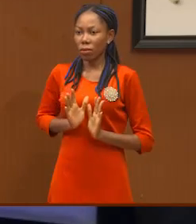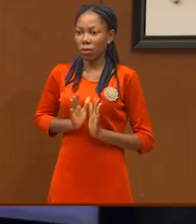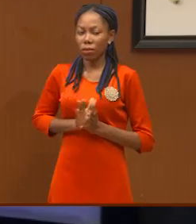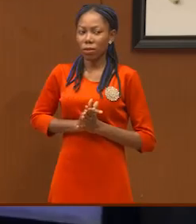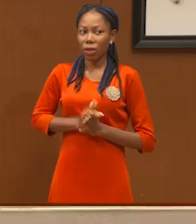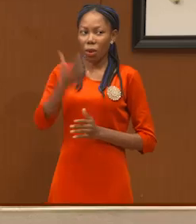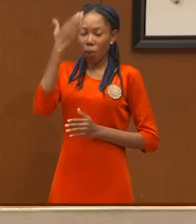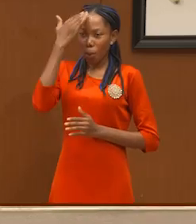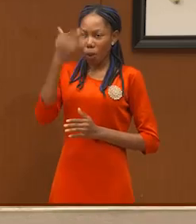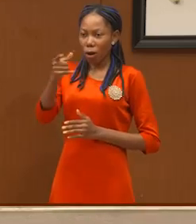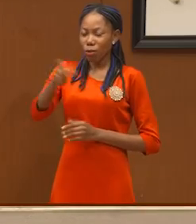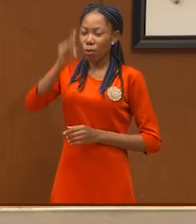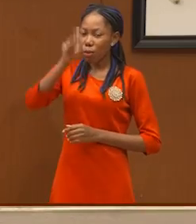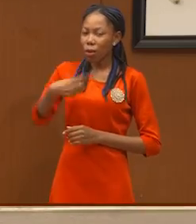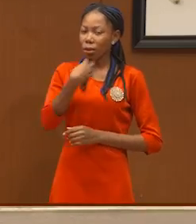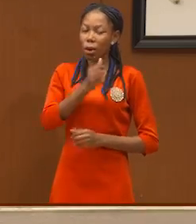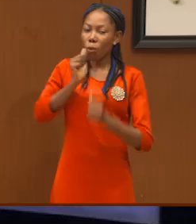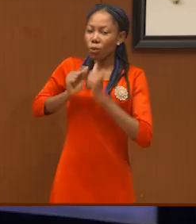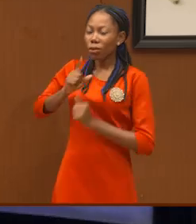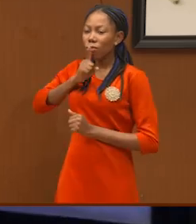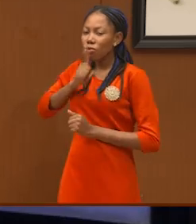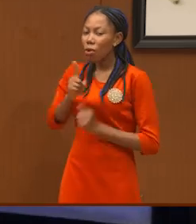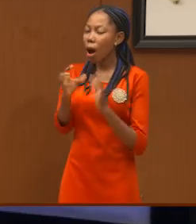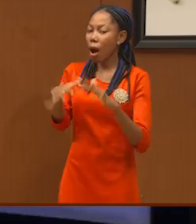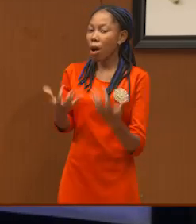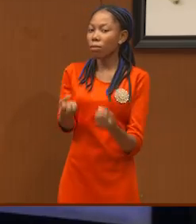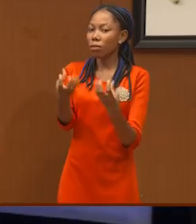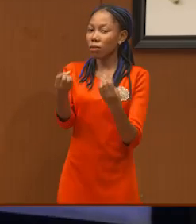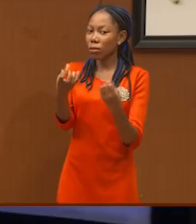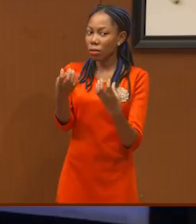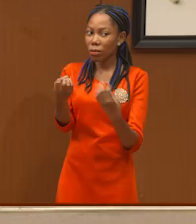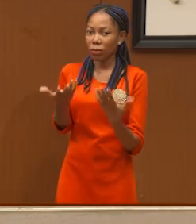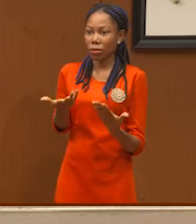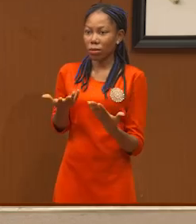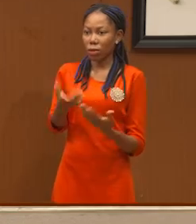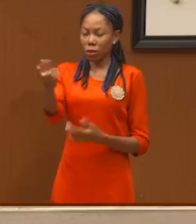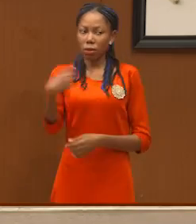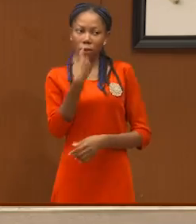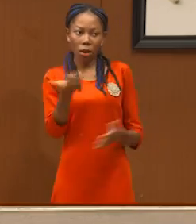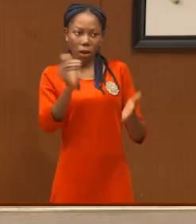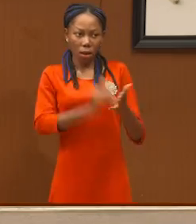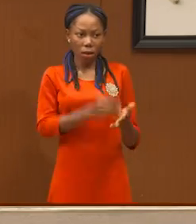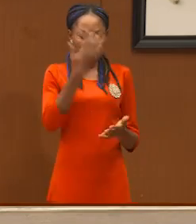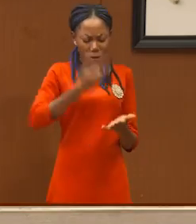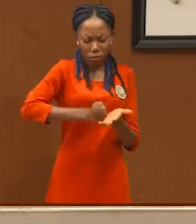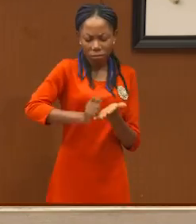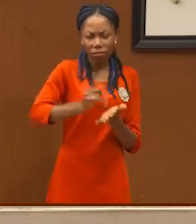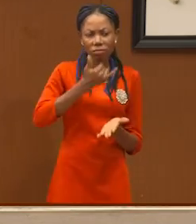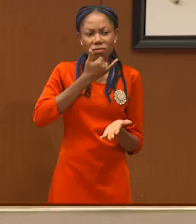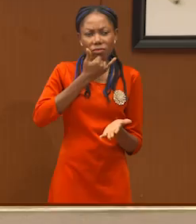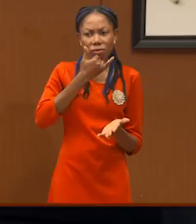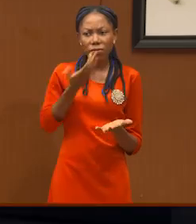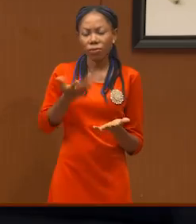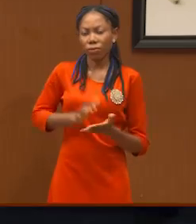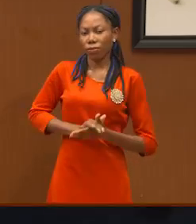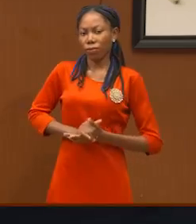Because that's a specific amount. But I have it on talking my phone, about. Is it possible? Let me have the Okay. correct number. You can't give me... Let me have the correct amount.